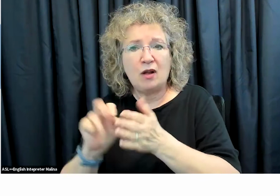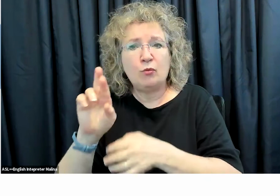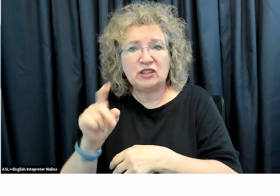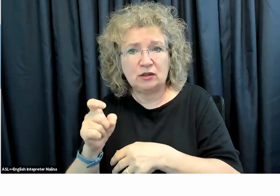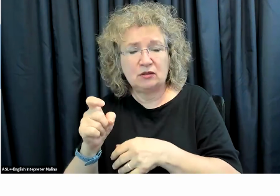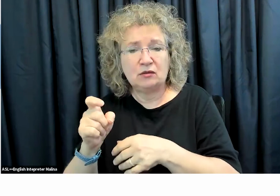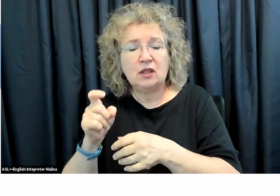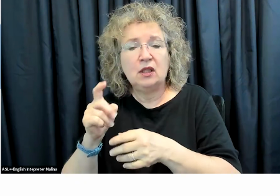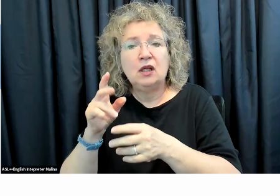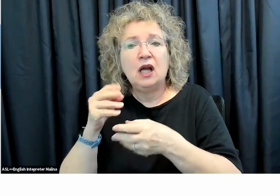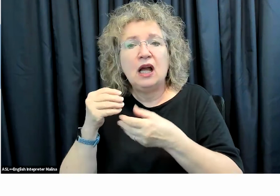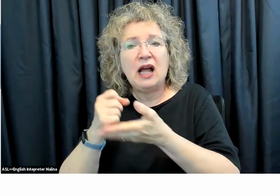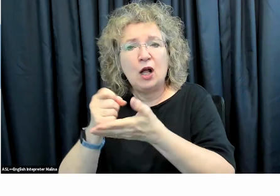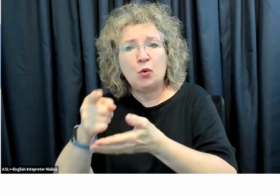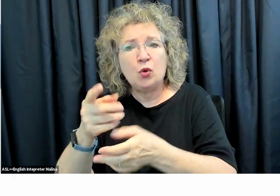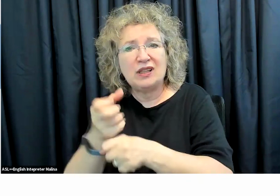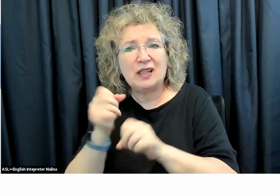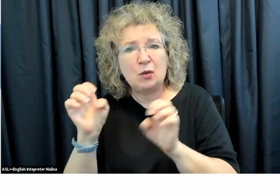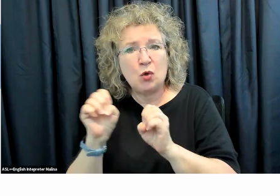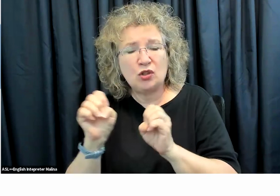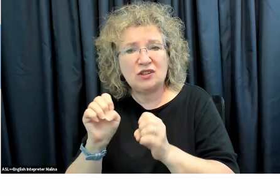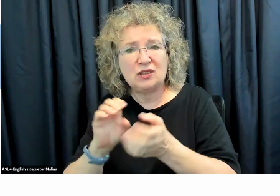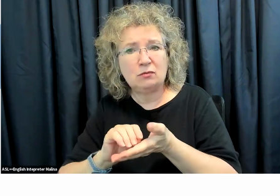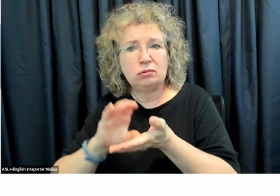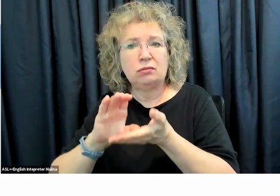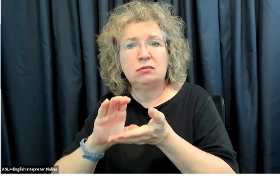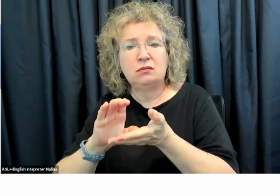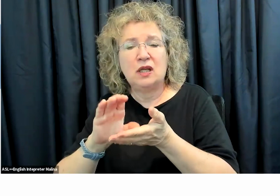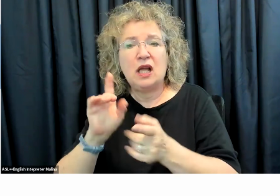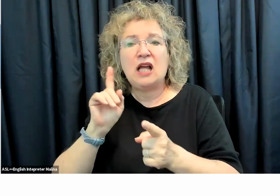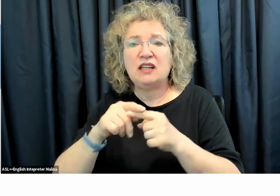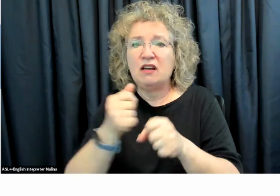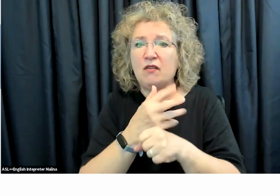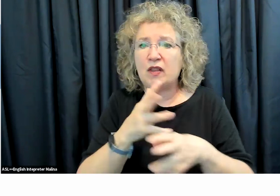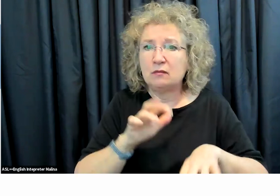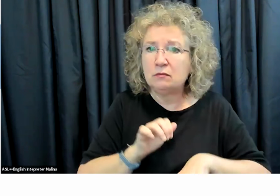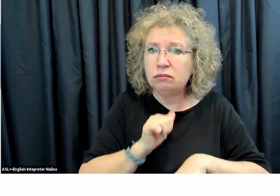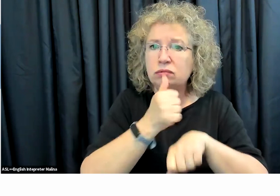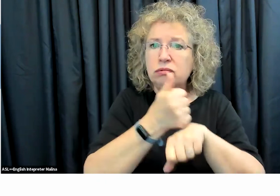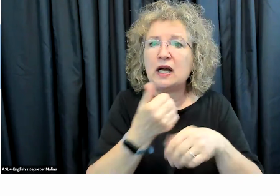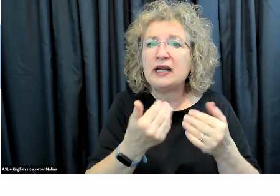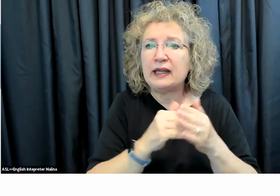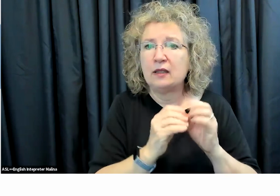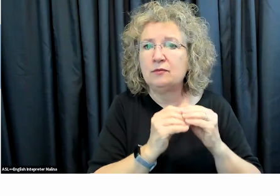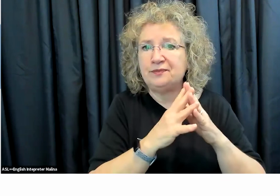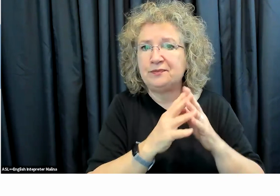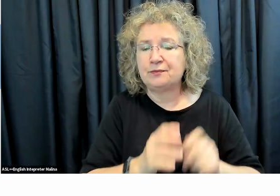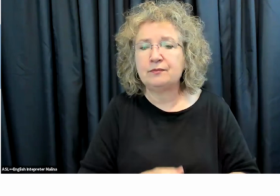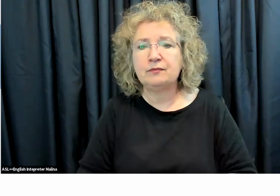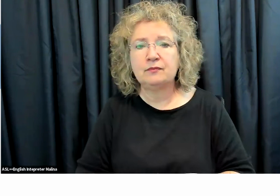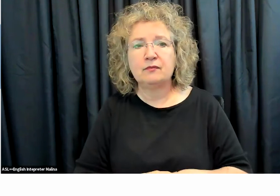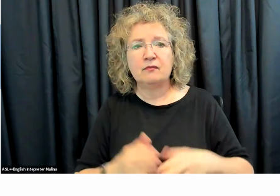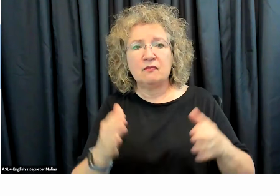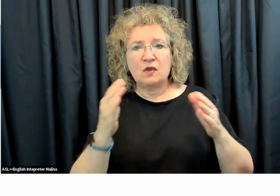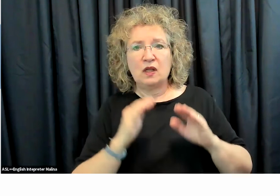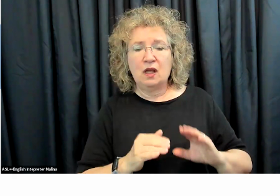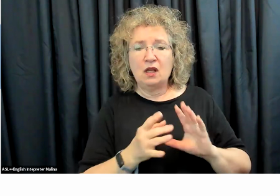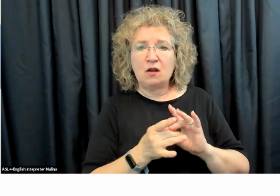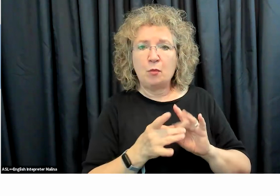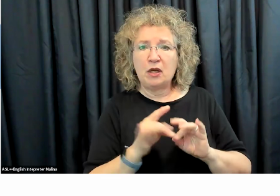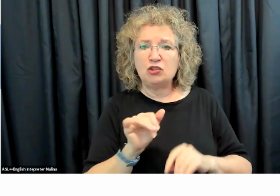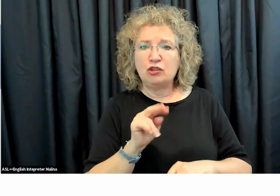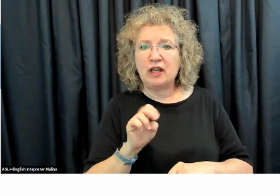least an emergency supply until things come back online. And one of the comments from Jane Wolf was that